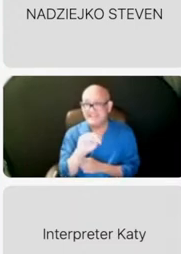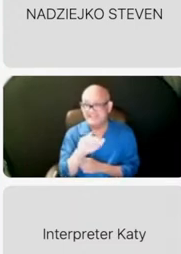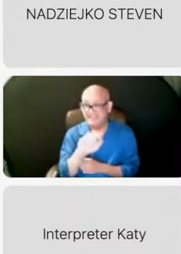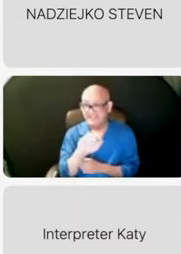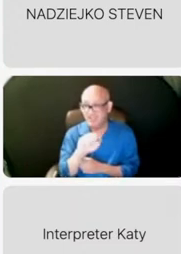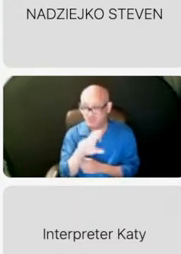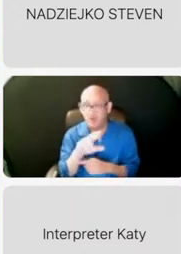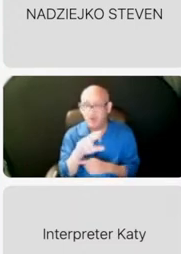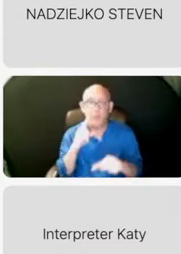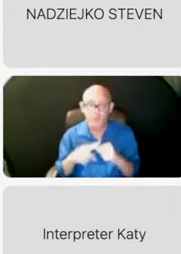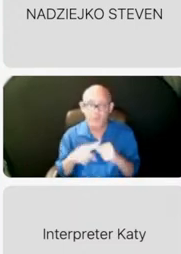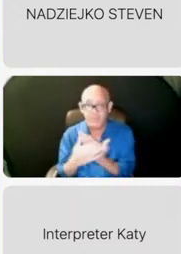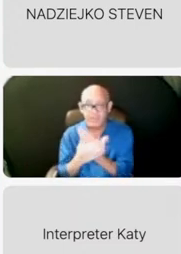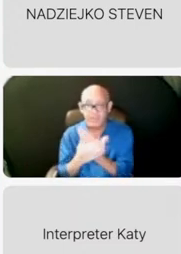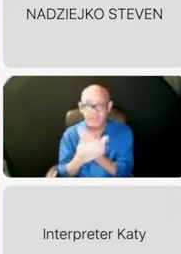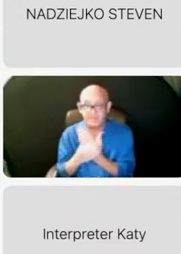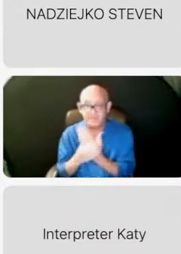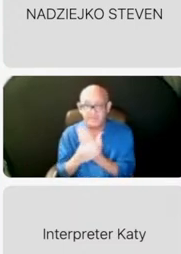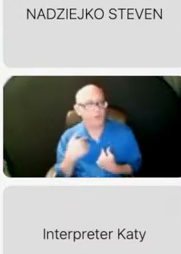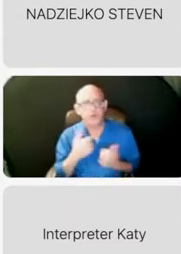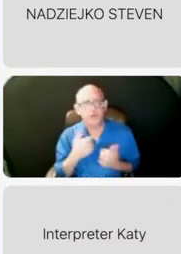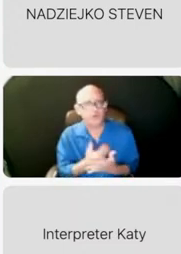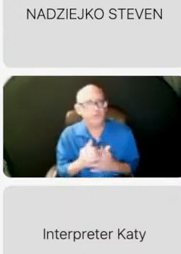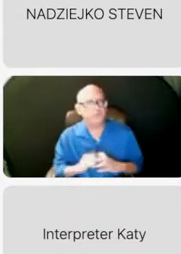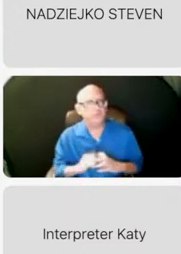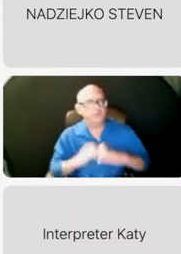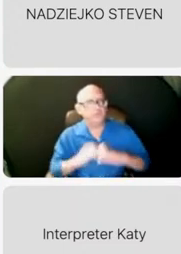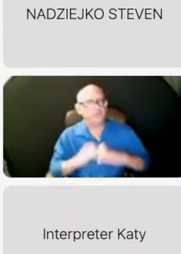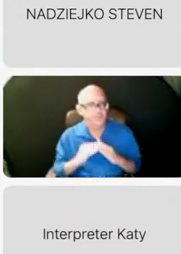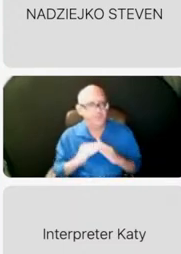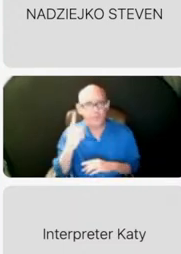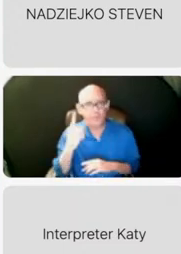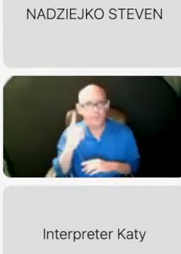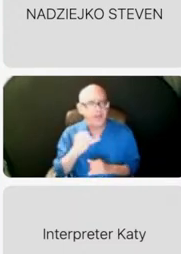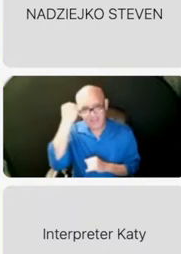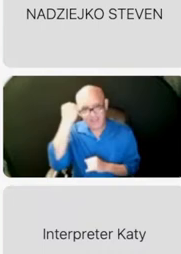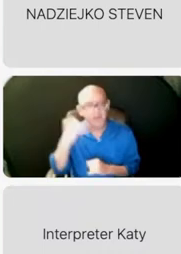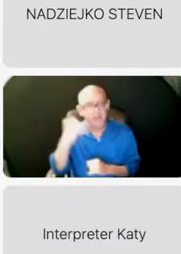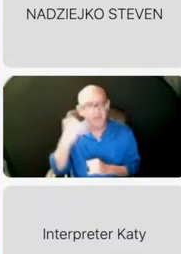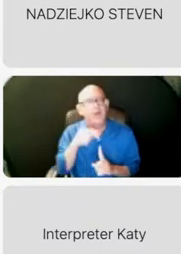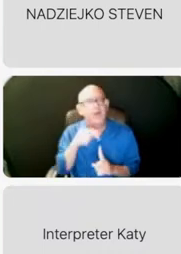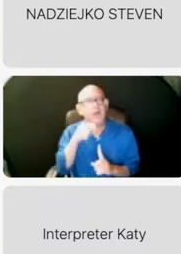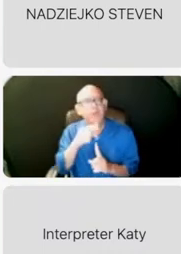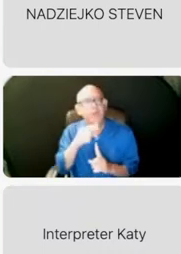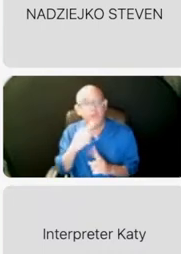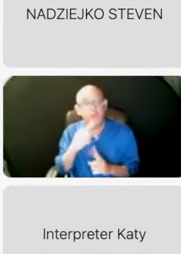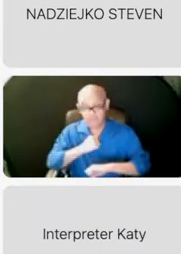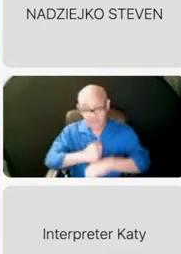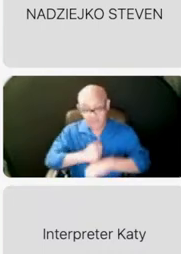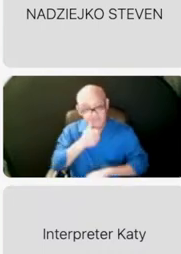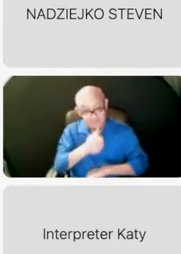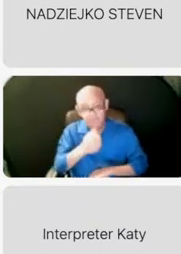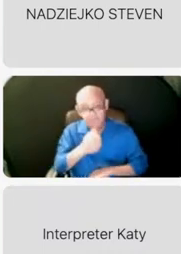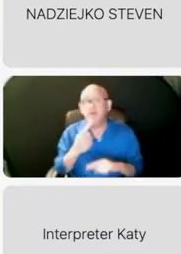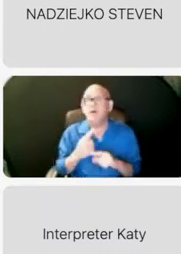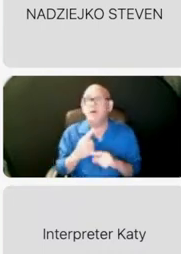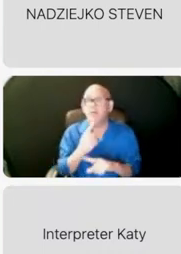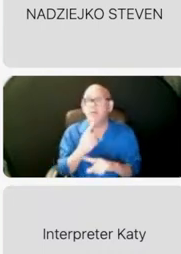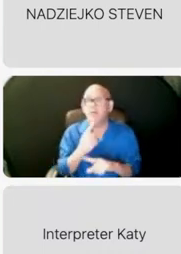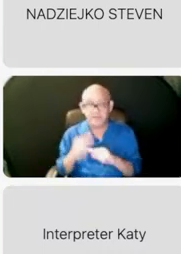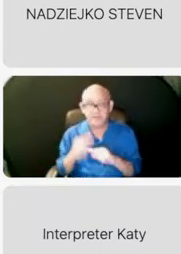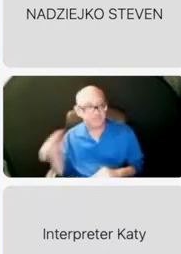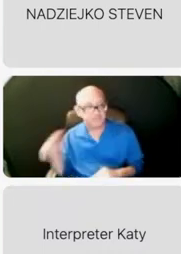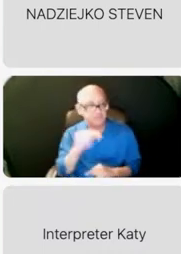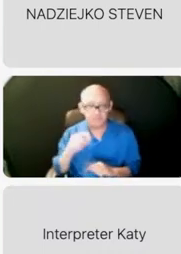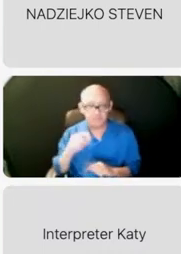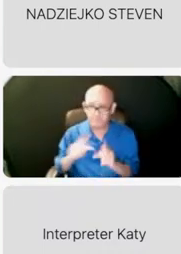company that has realized one item huge protection impact not only on oneself from germs but also on the livestream aka the cell phone not